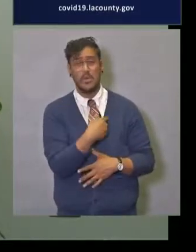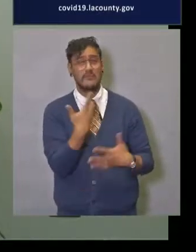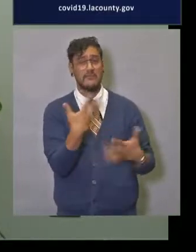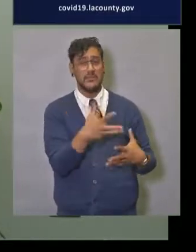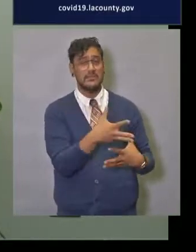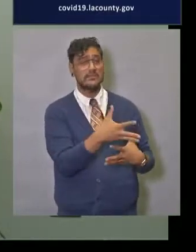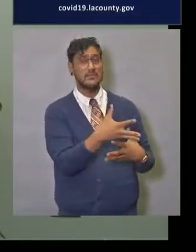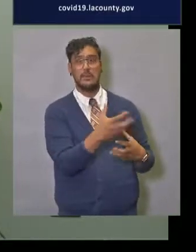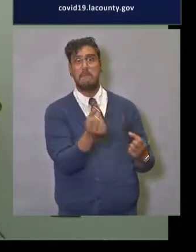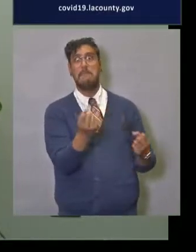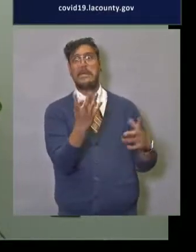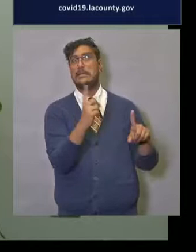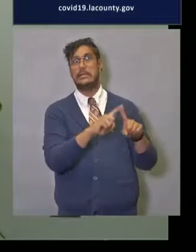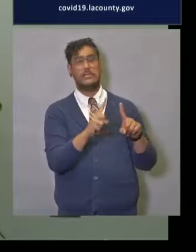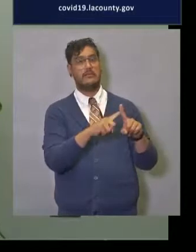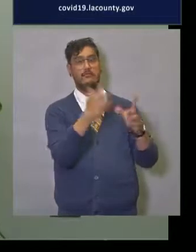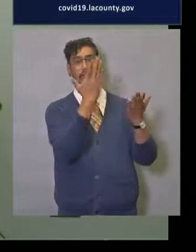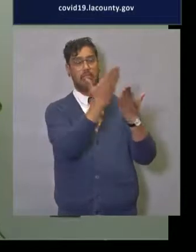of verification.